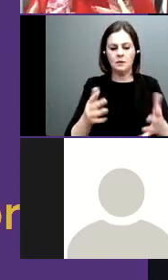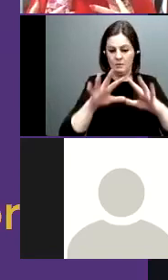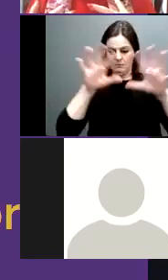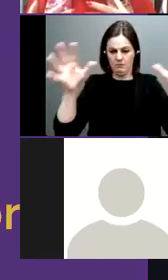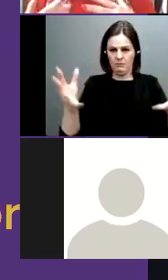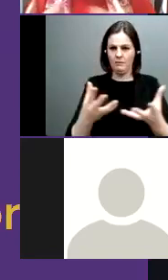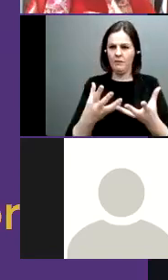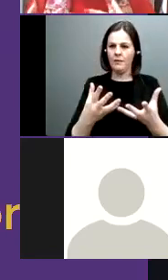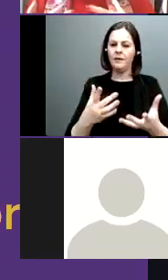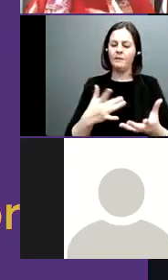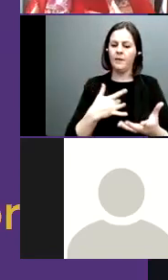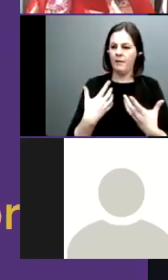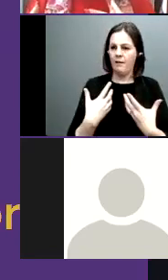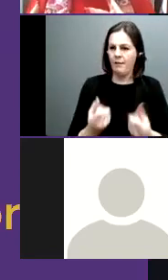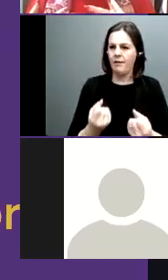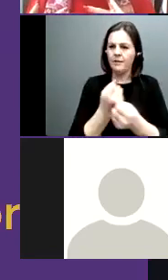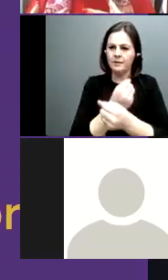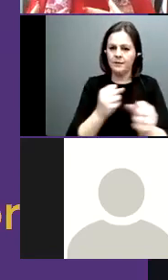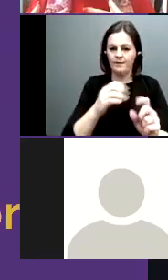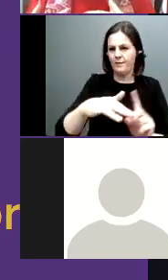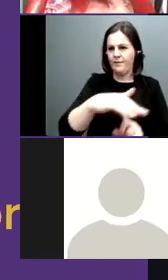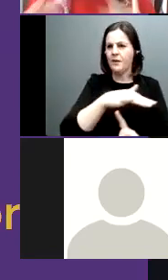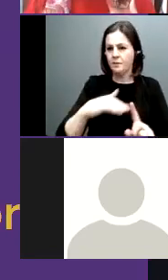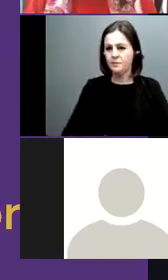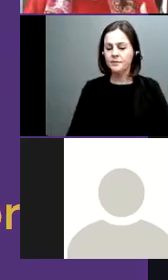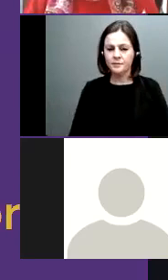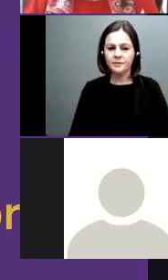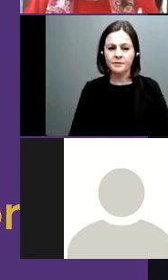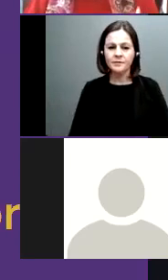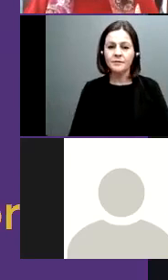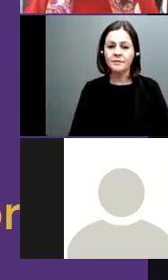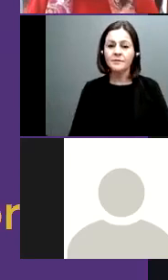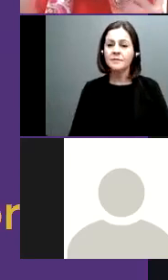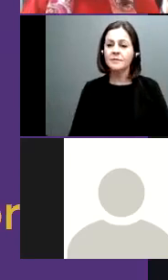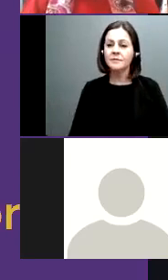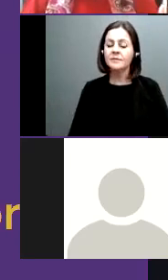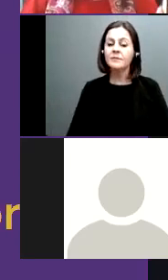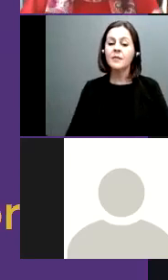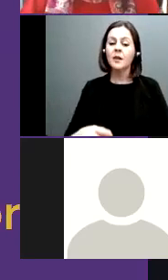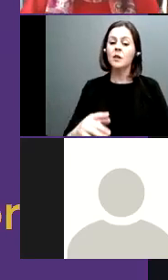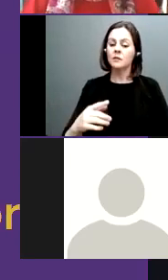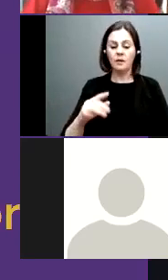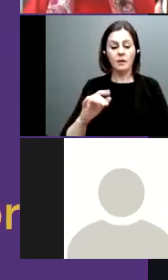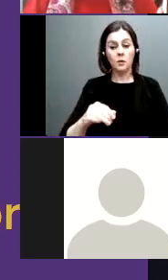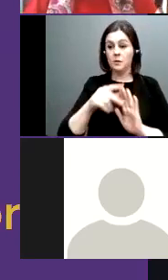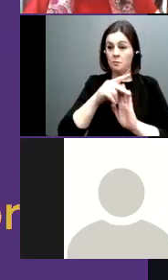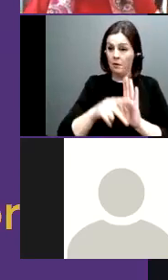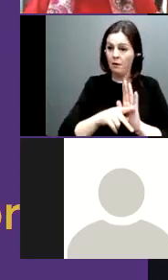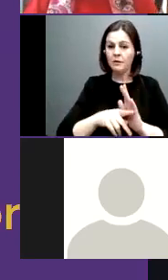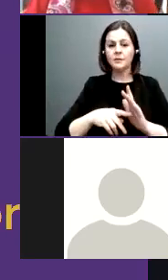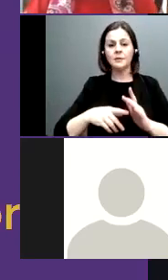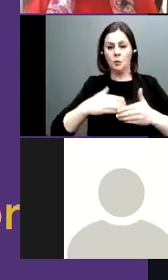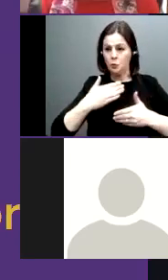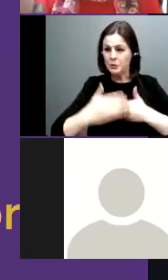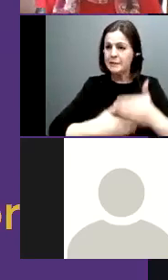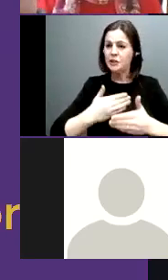everybody gets to benefit from these practices, these policies and procedures that